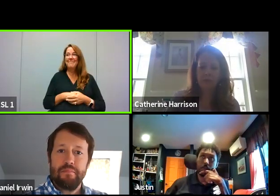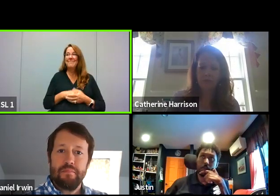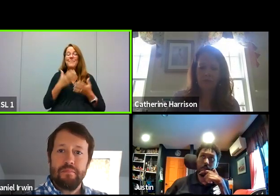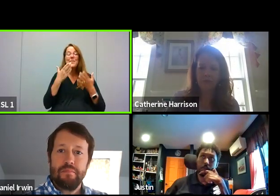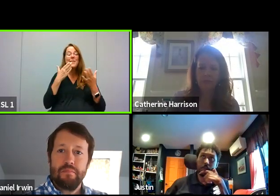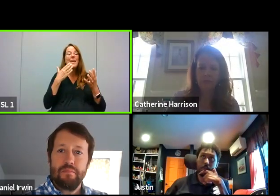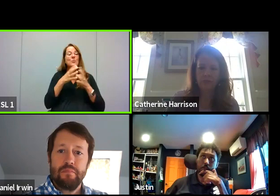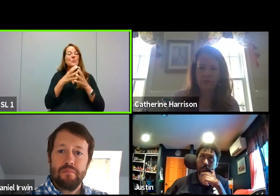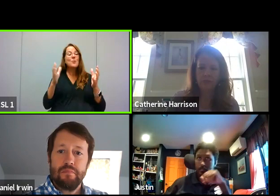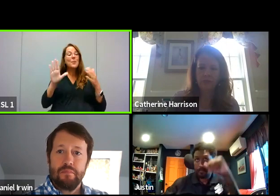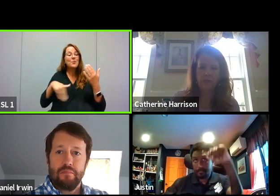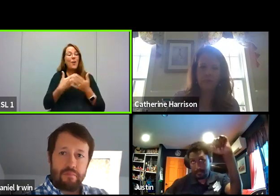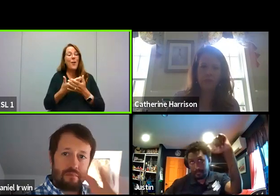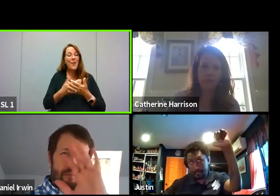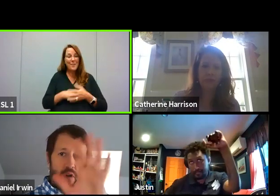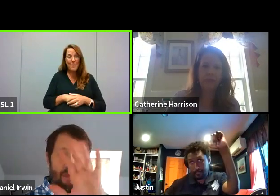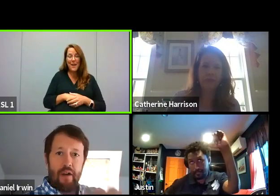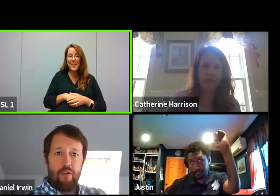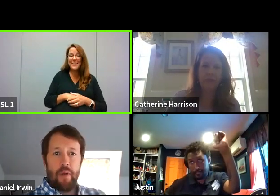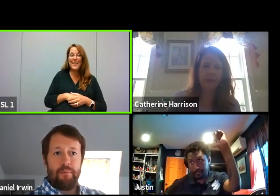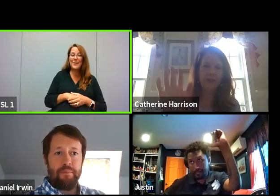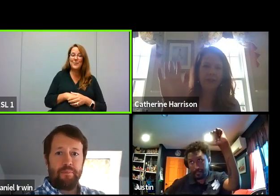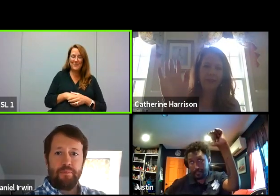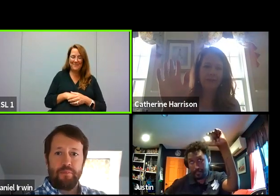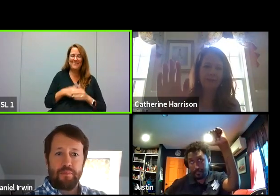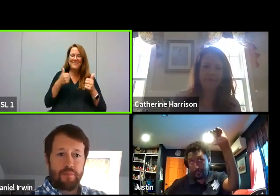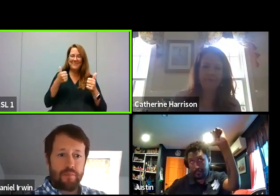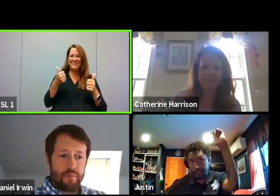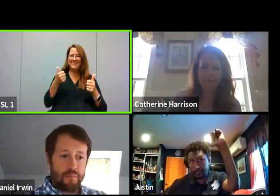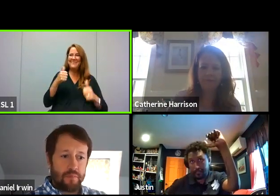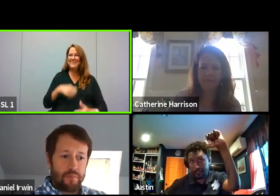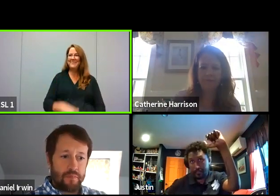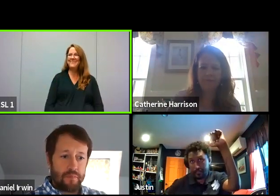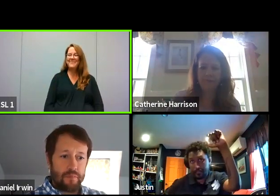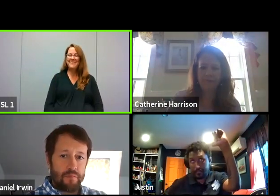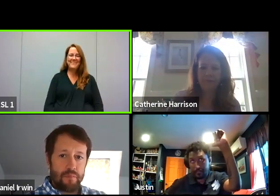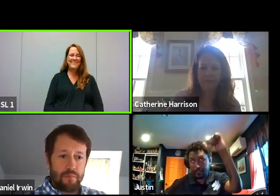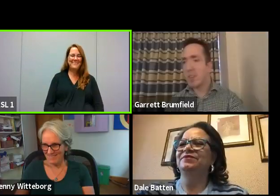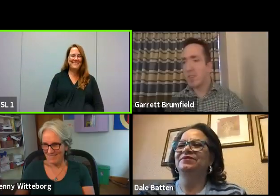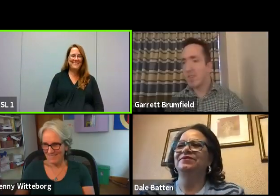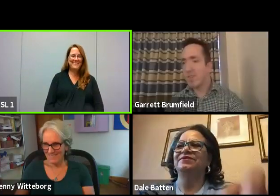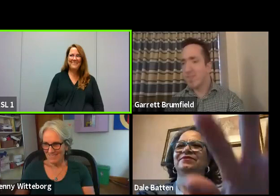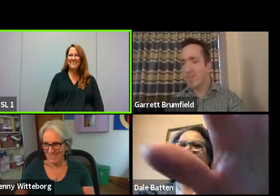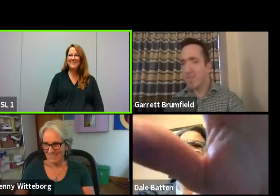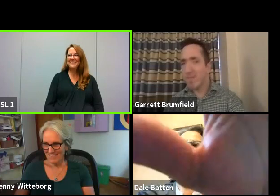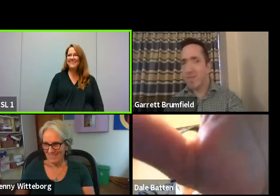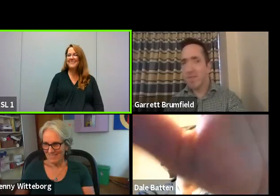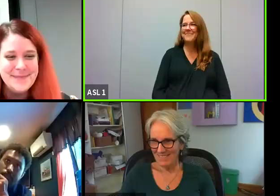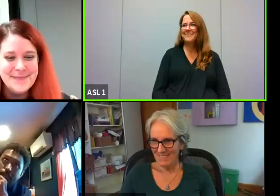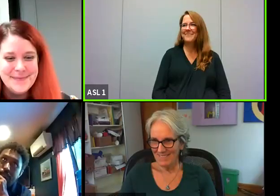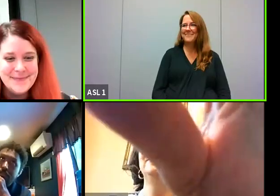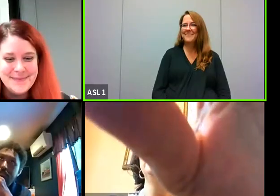Thank you so much, all. Thank you, everybody. Thank you. Hi, everybody. Bye.